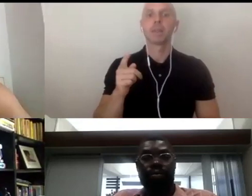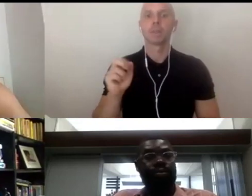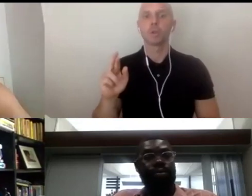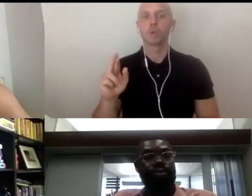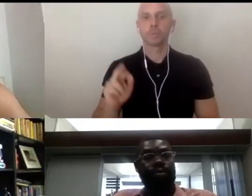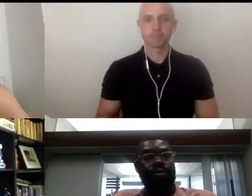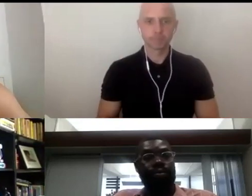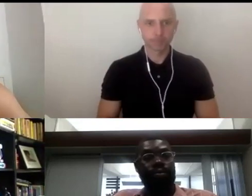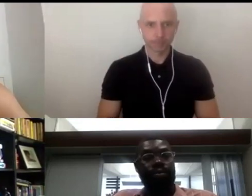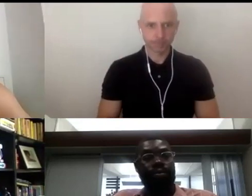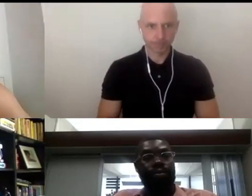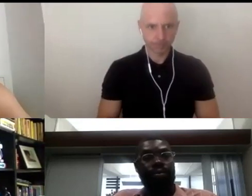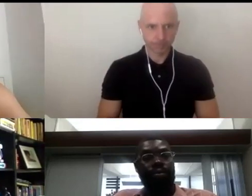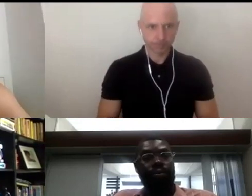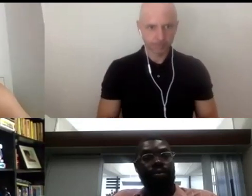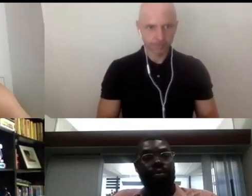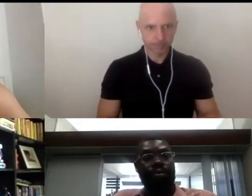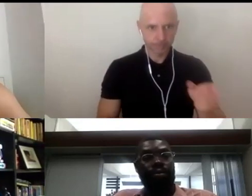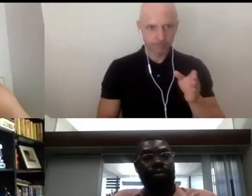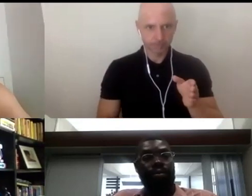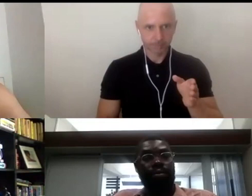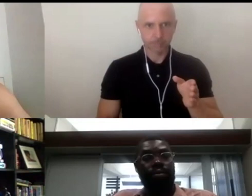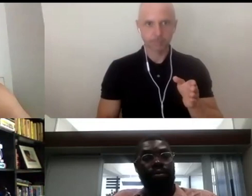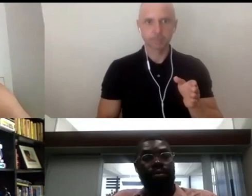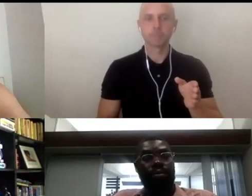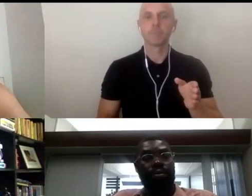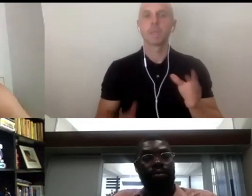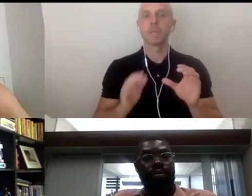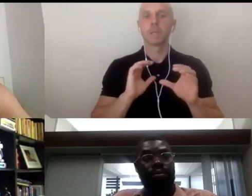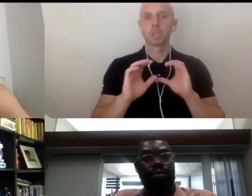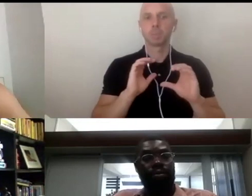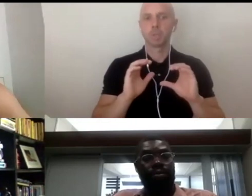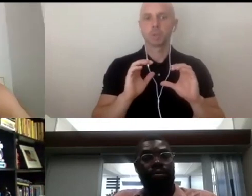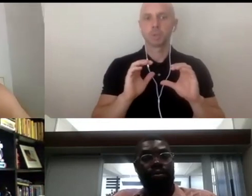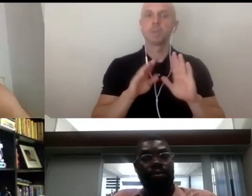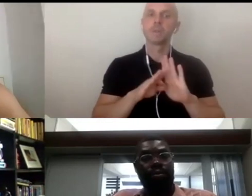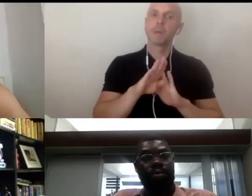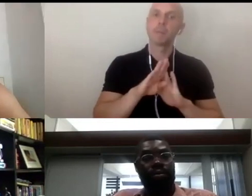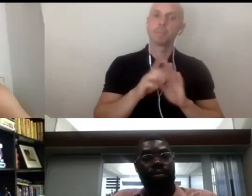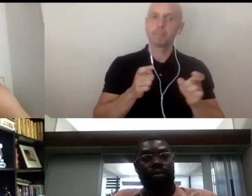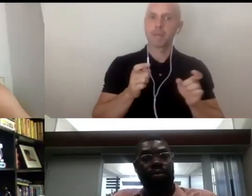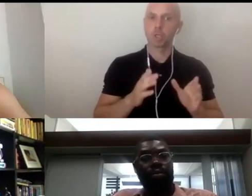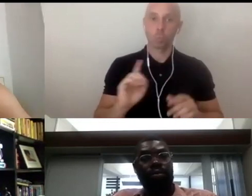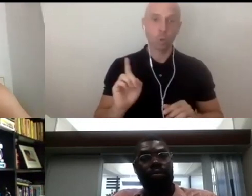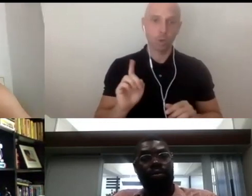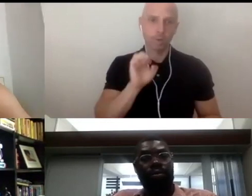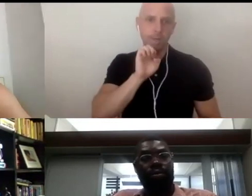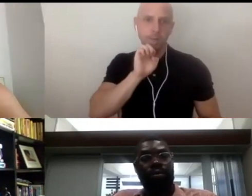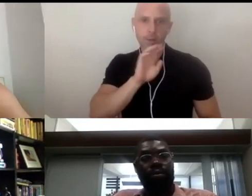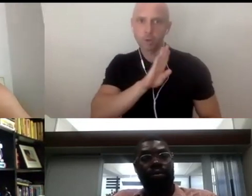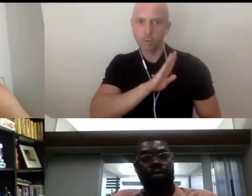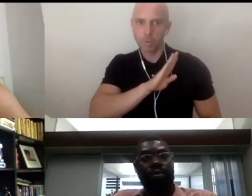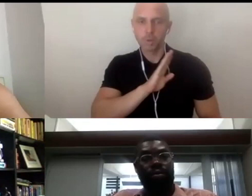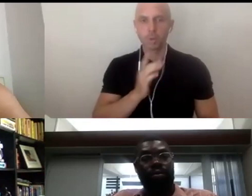Hi, I'm Heather, and I'm the Communications and Development Manager at Arts Etobicoke. And we are also working on an Animating